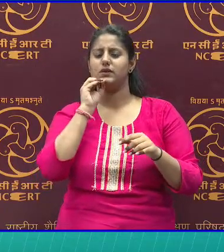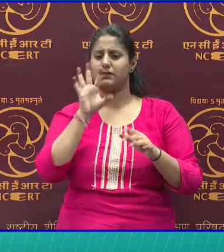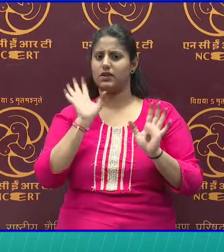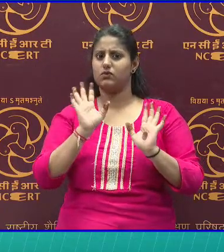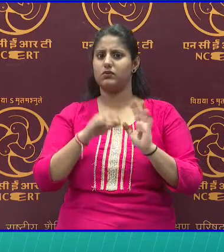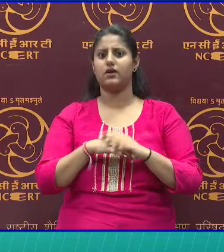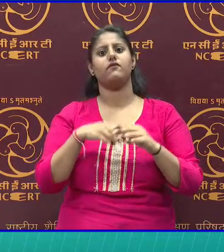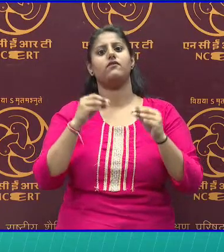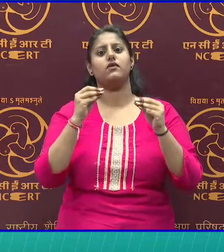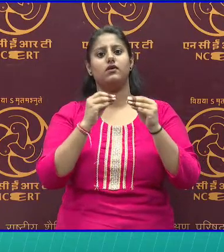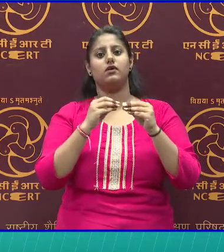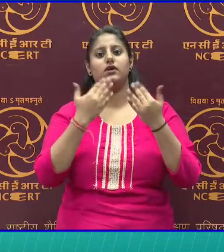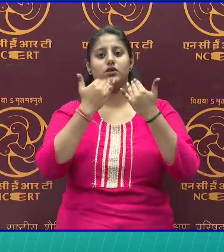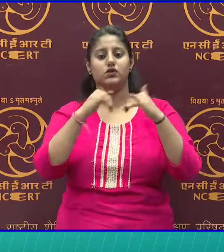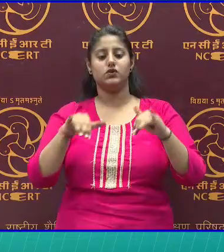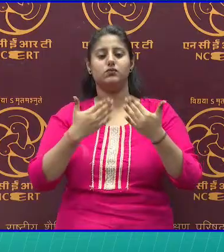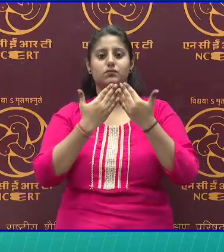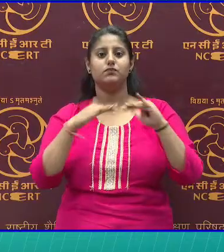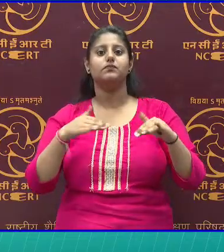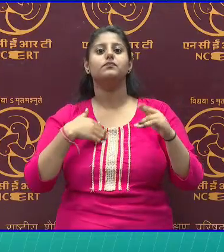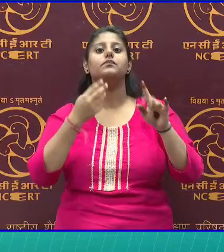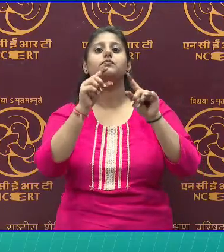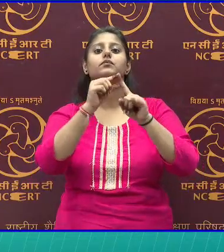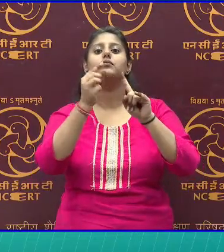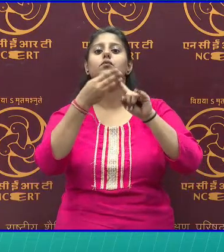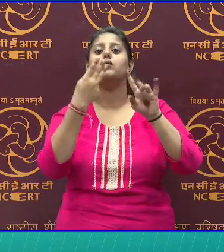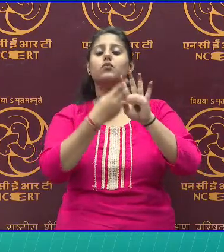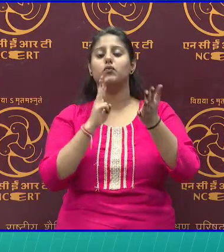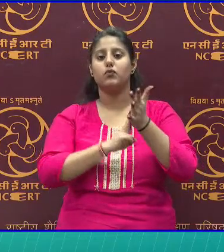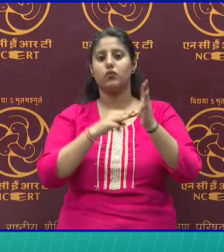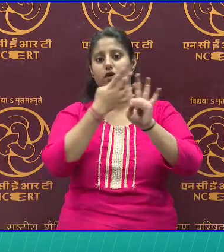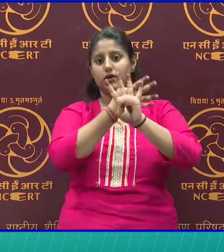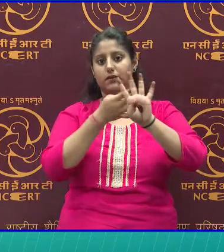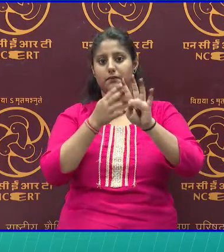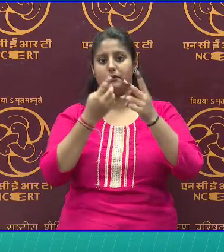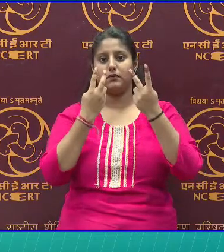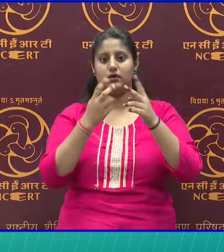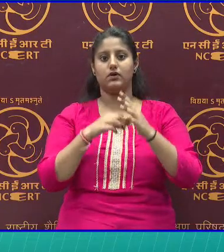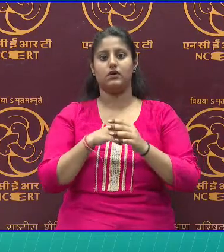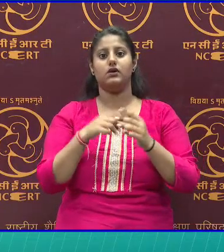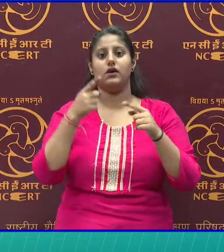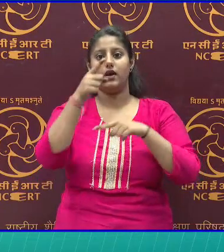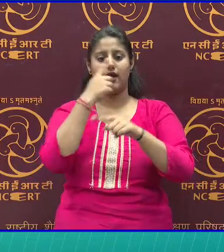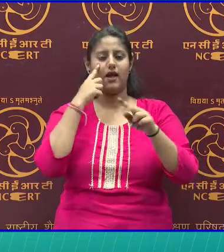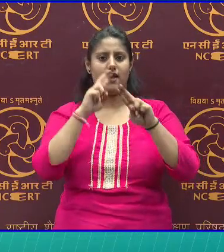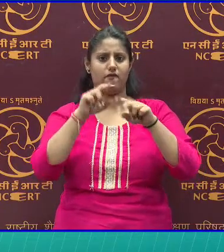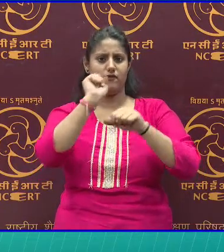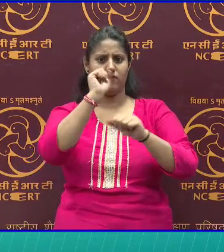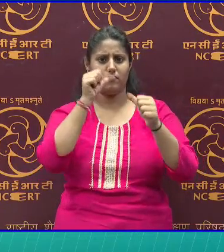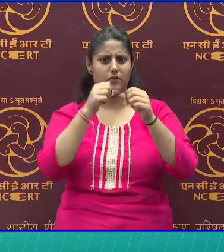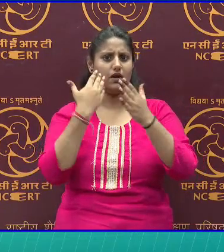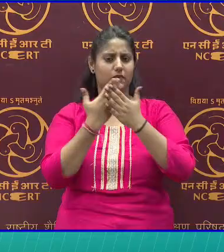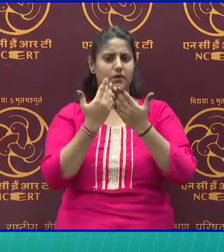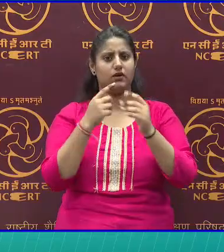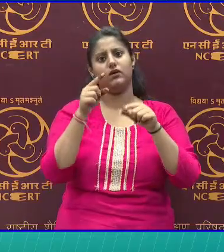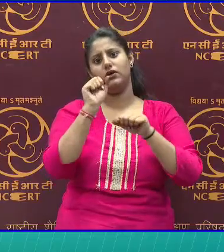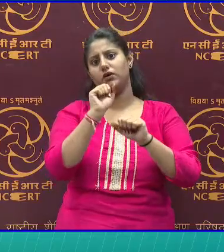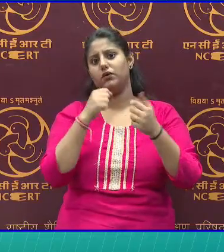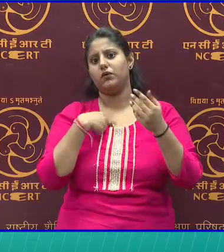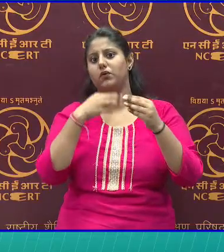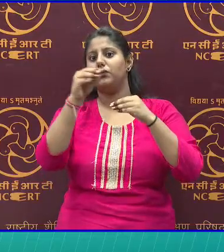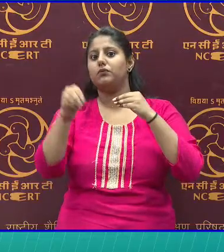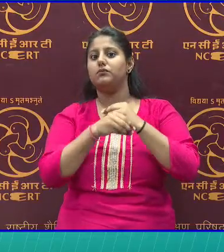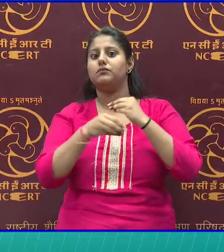about Balpan Ki Kavita, which is, if you have written a poem, or if you would like to share a poem written by somebody else